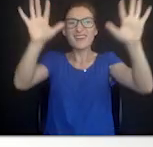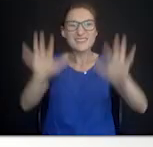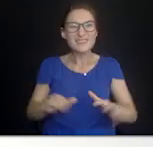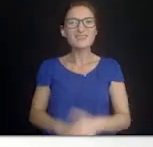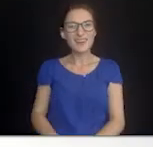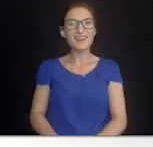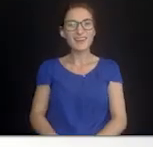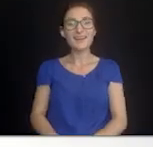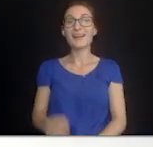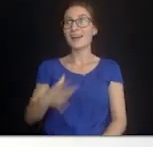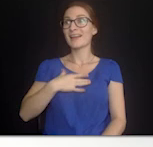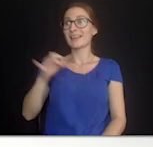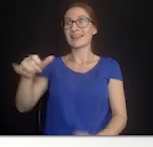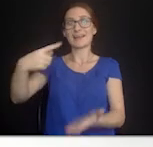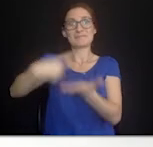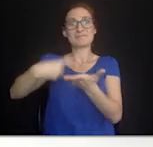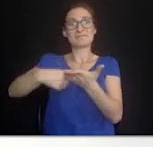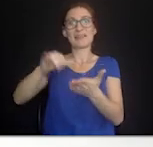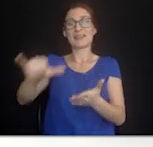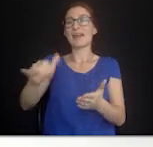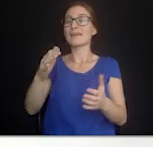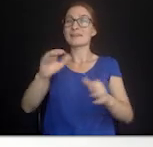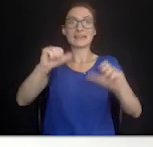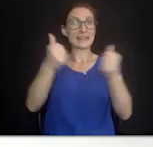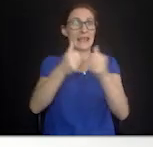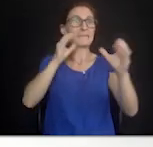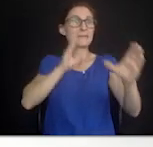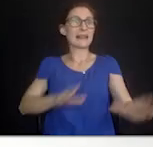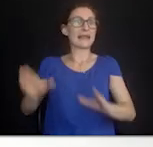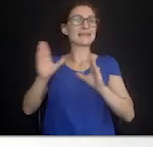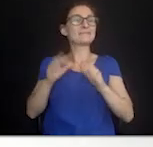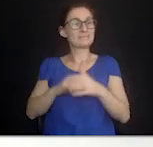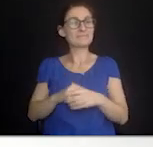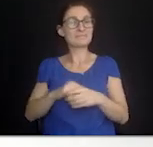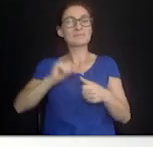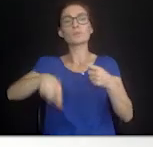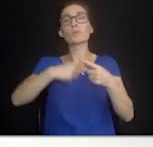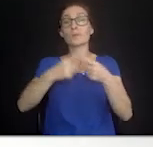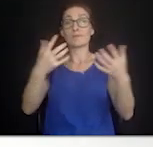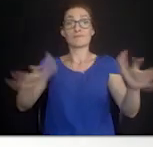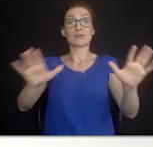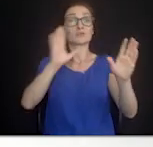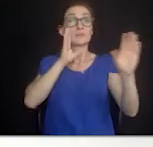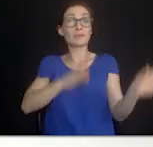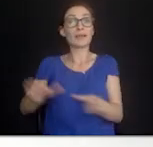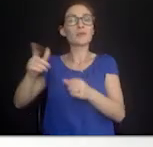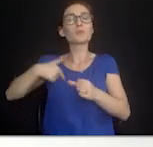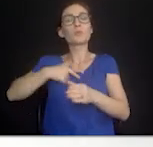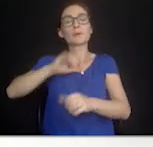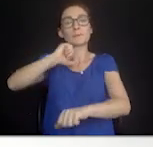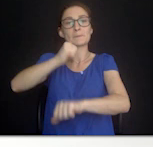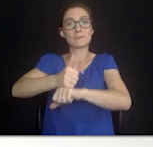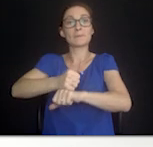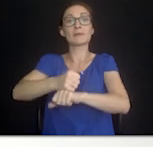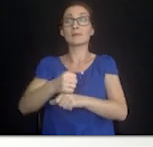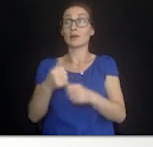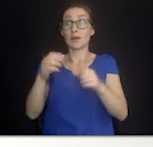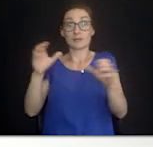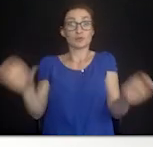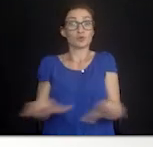able to have a game plan. And when we finish the plans that we do, we literally put a to-do list together. And I break it down by section. So